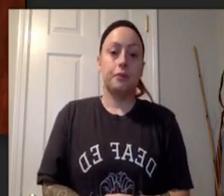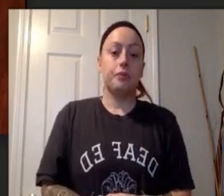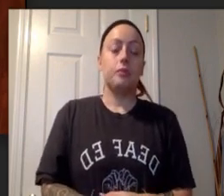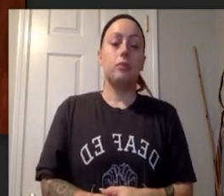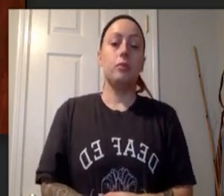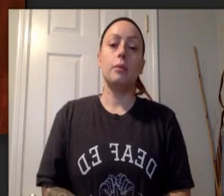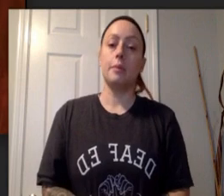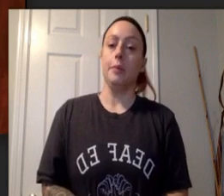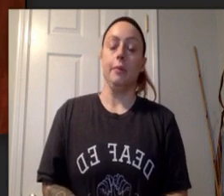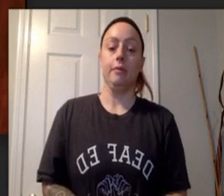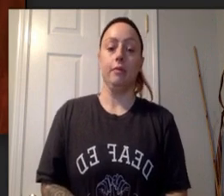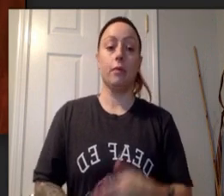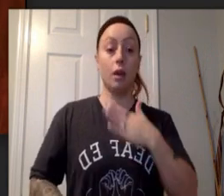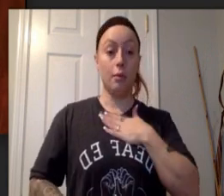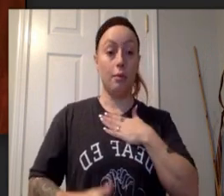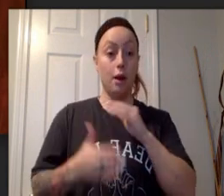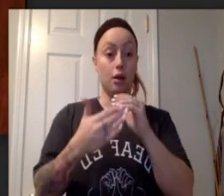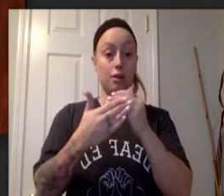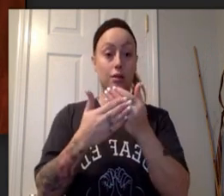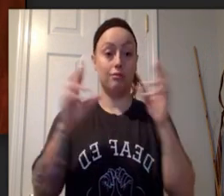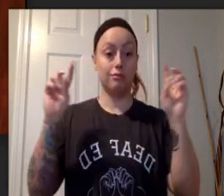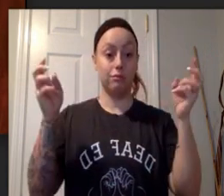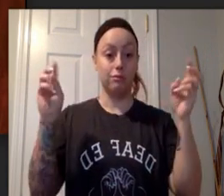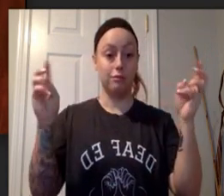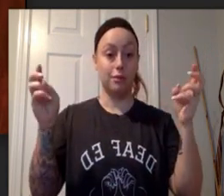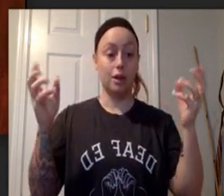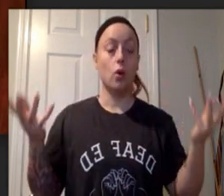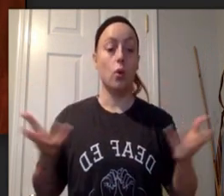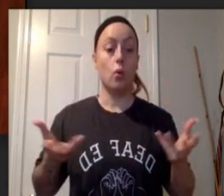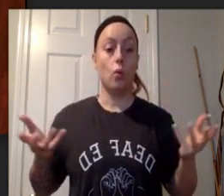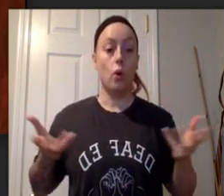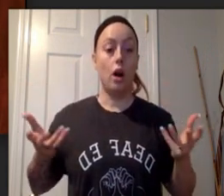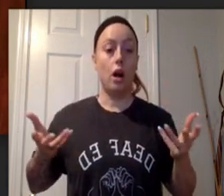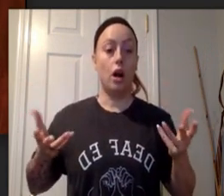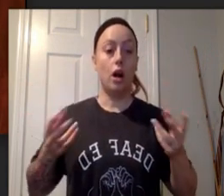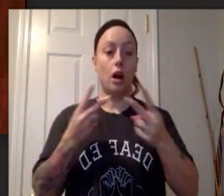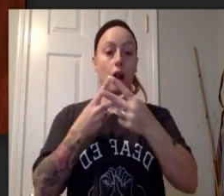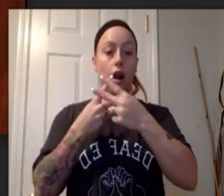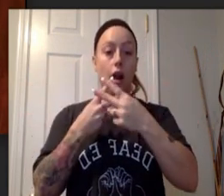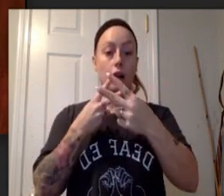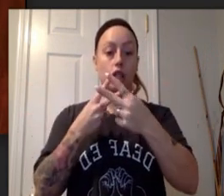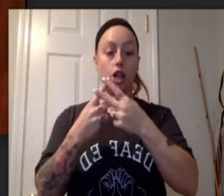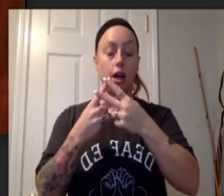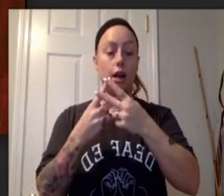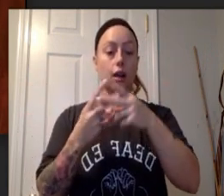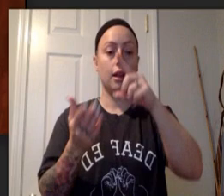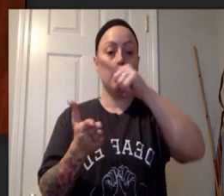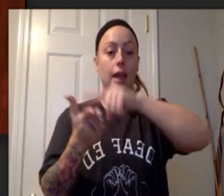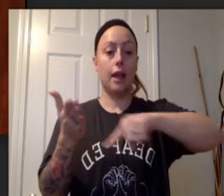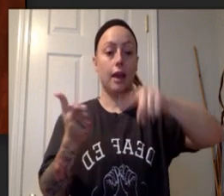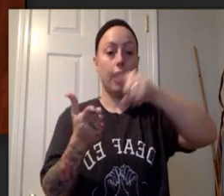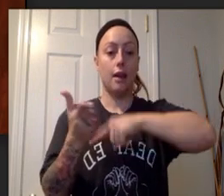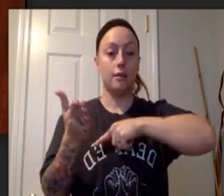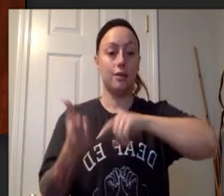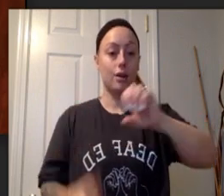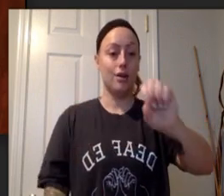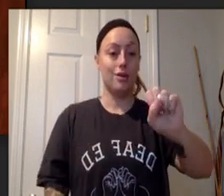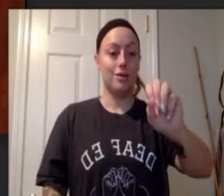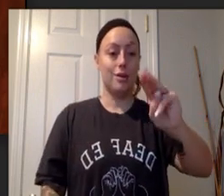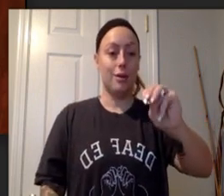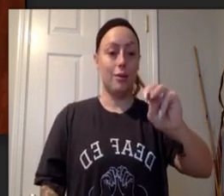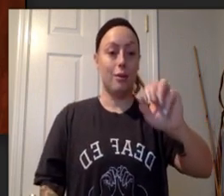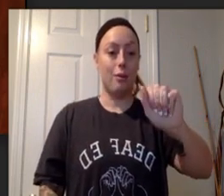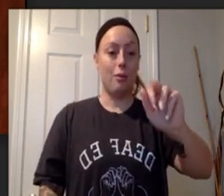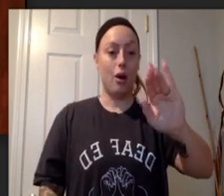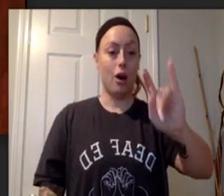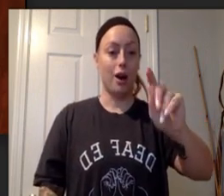new like mantra for the next year is hashtag cancel Smarties. Then there will be no confusion problem. No,